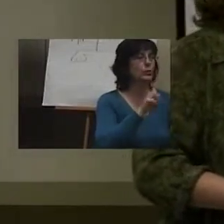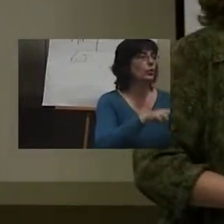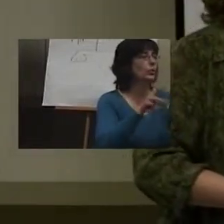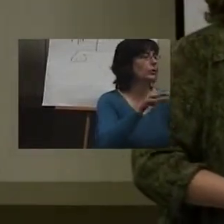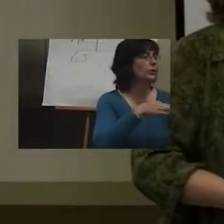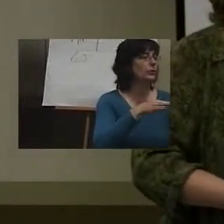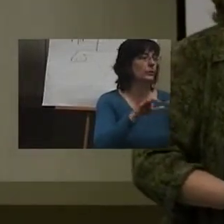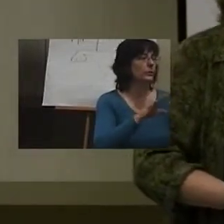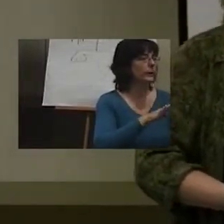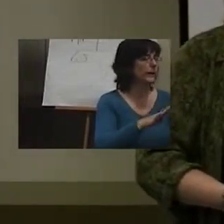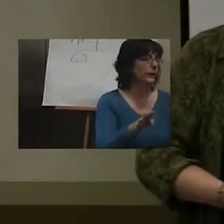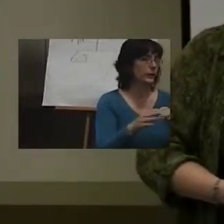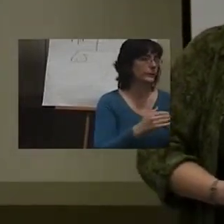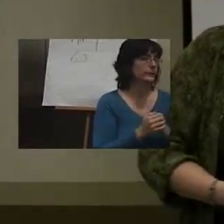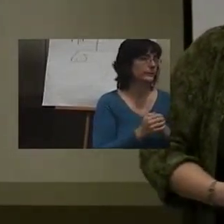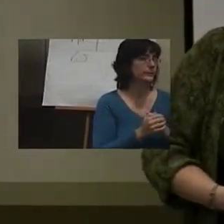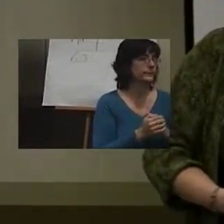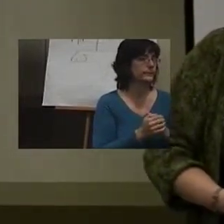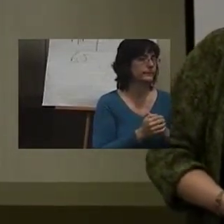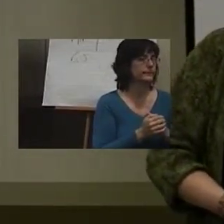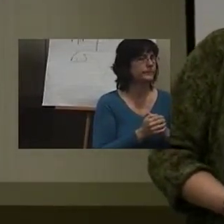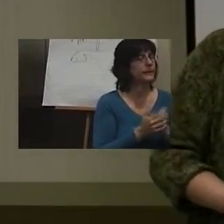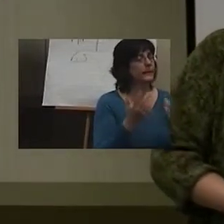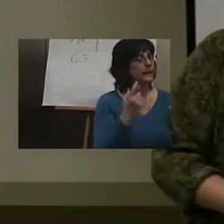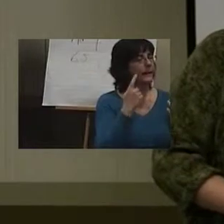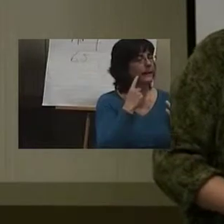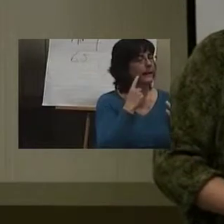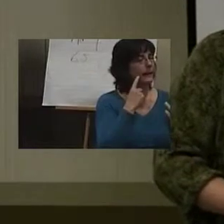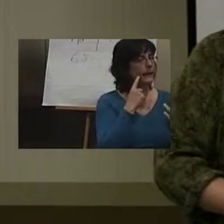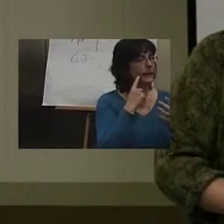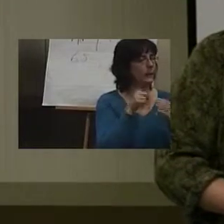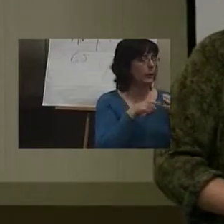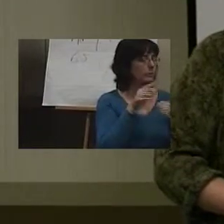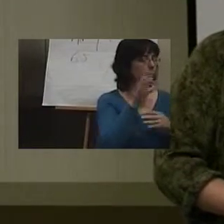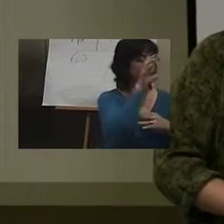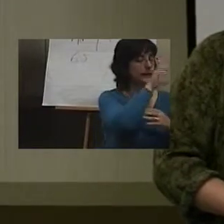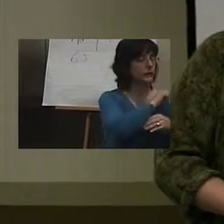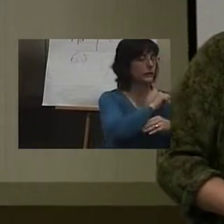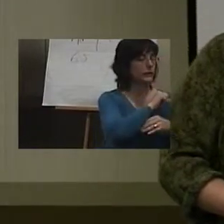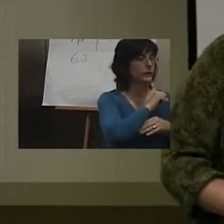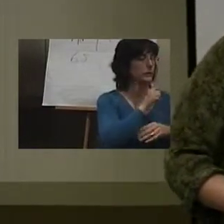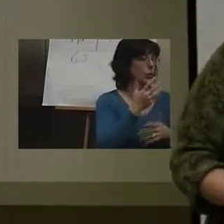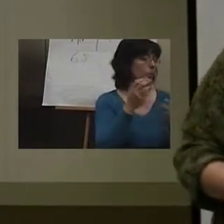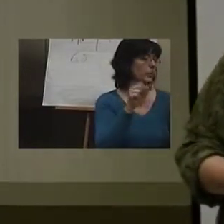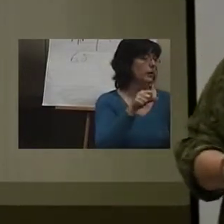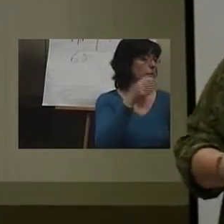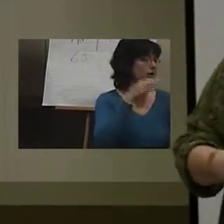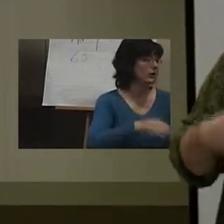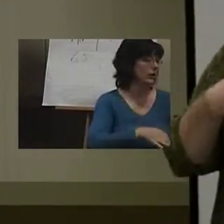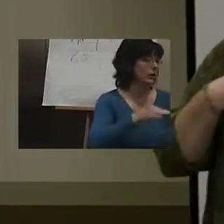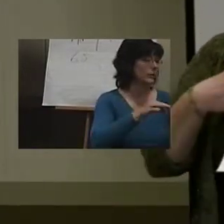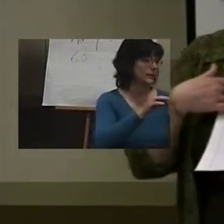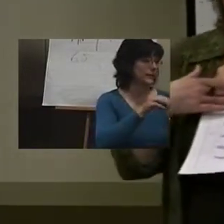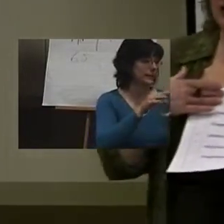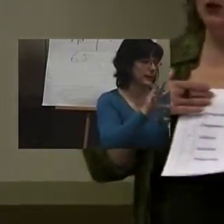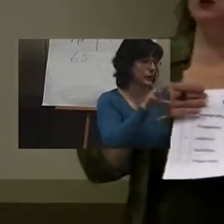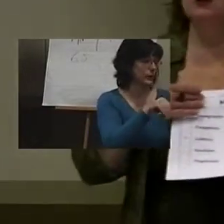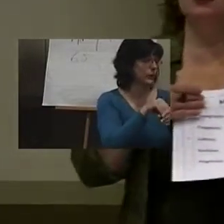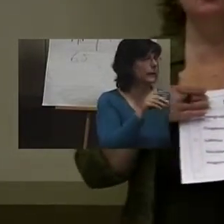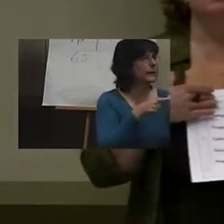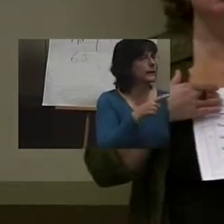of behavior. Think about any assumptions or judgments that might be in there. And